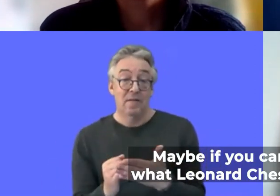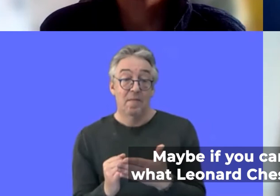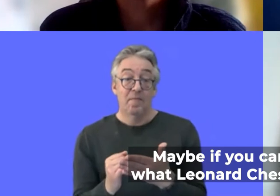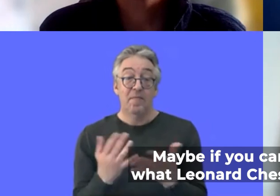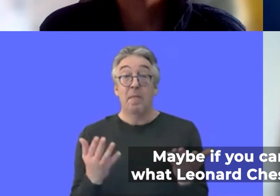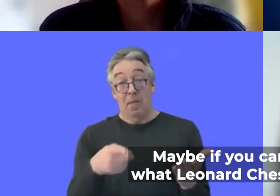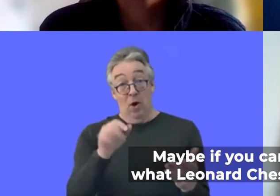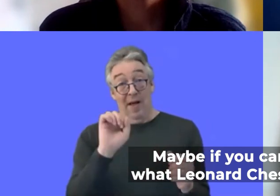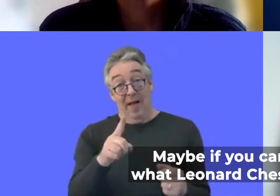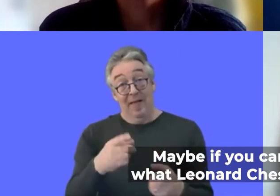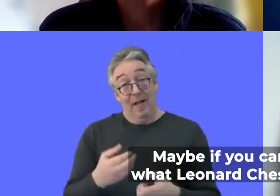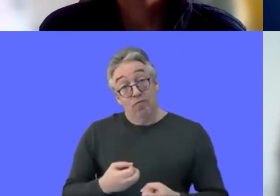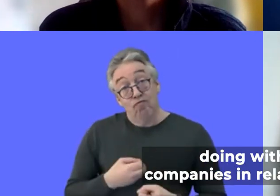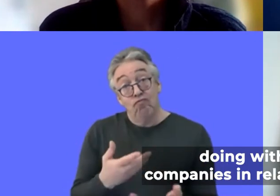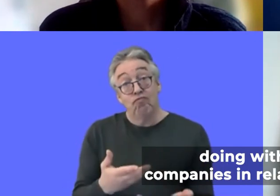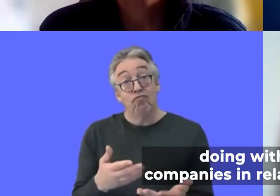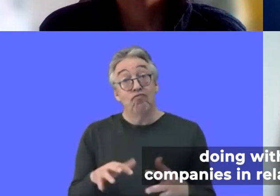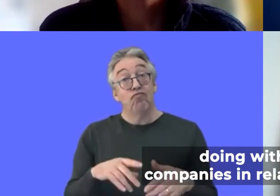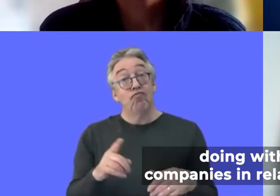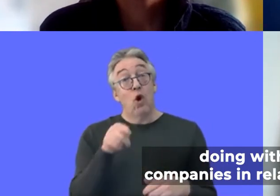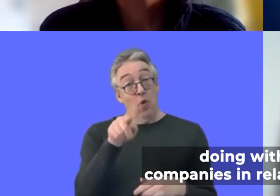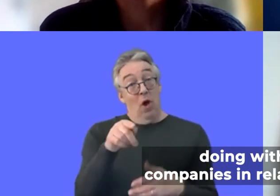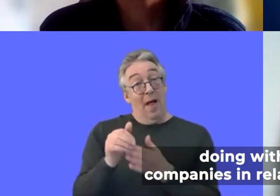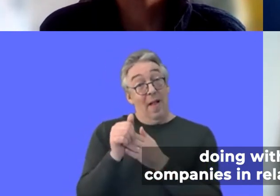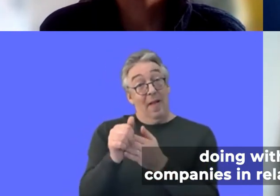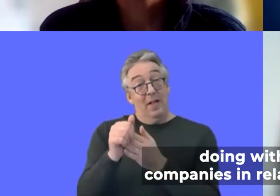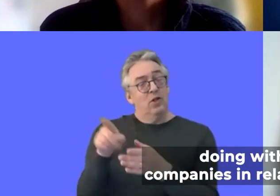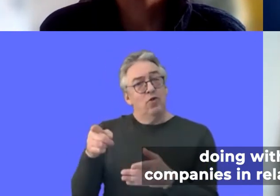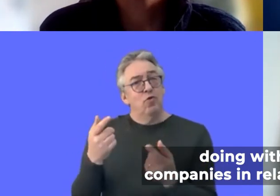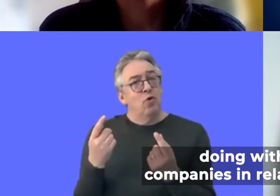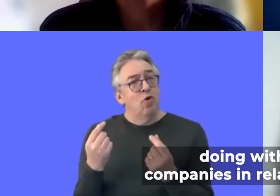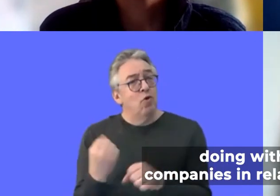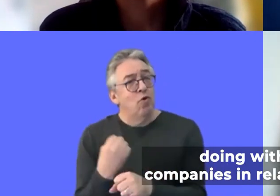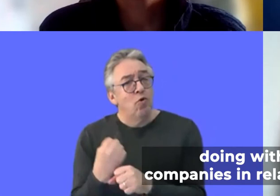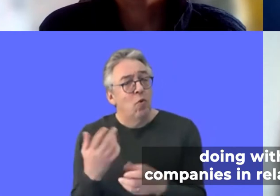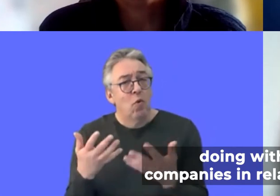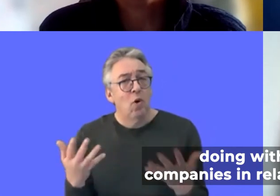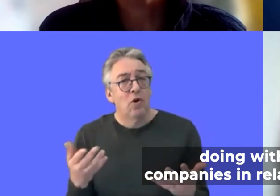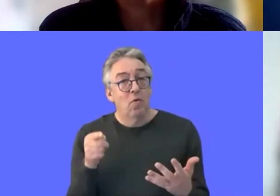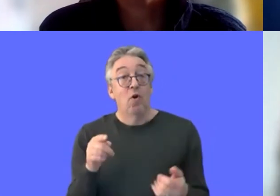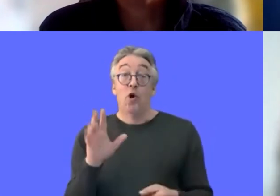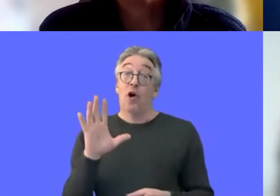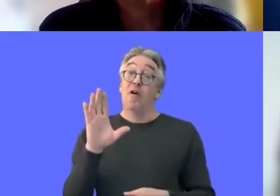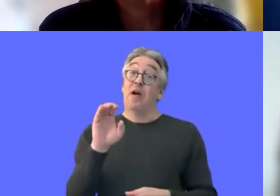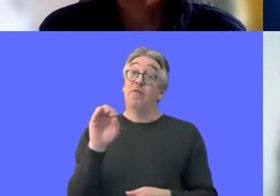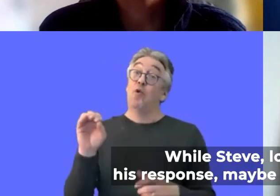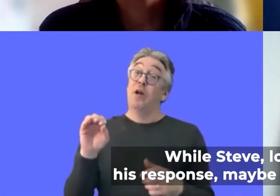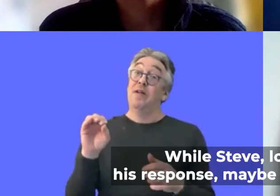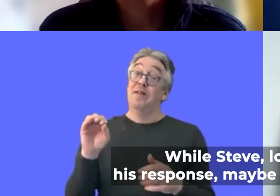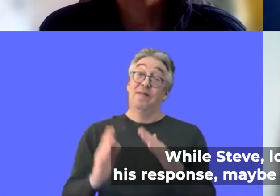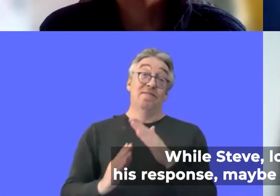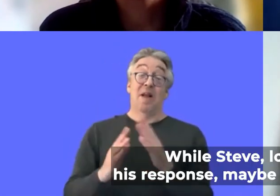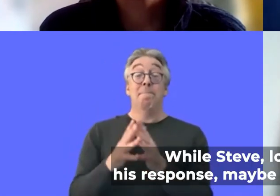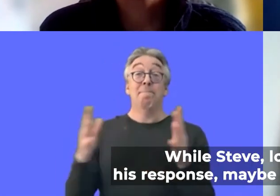know, share how, what Leonard Cheshire has been doing with sort of like, you know, tech companies in relation to that. So